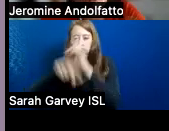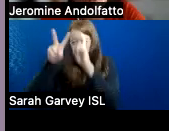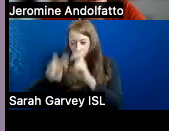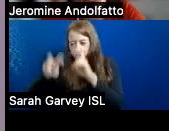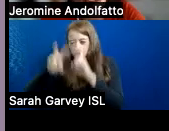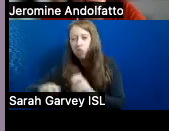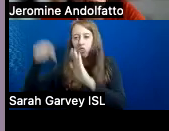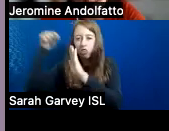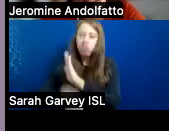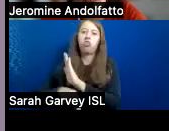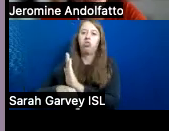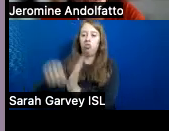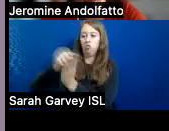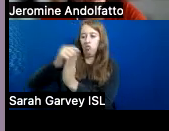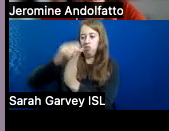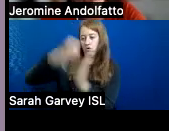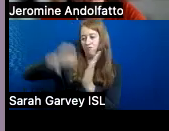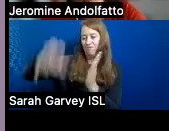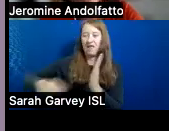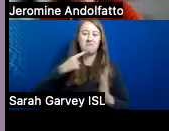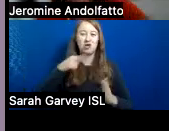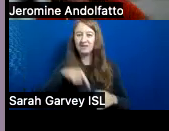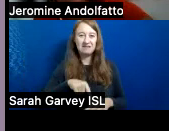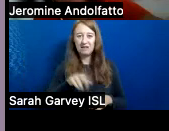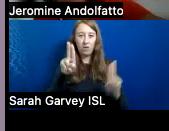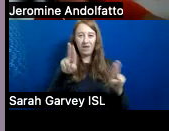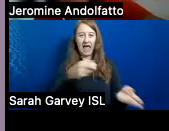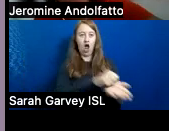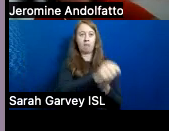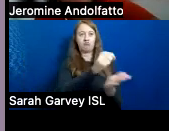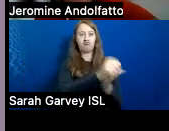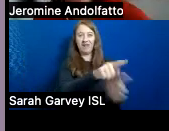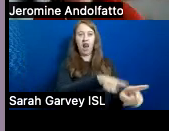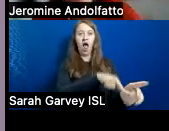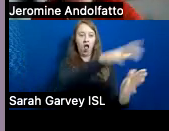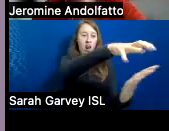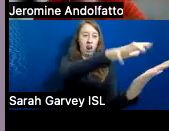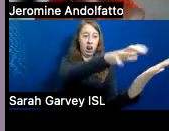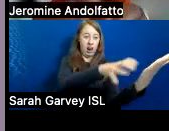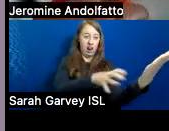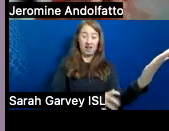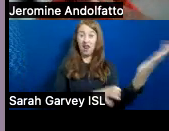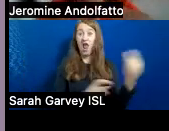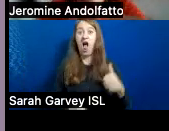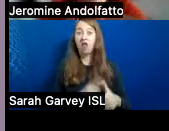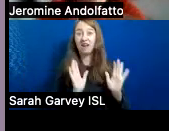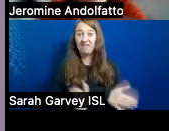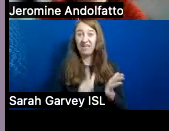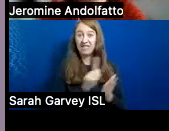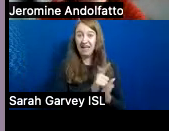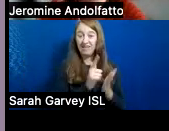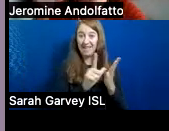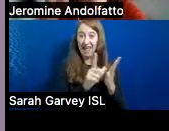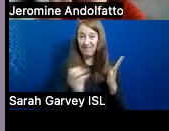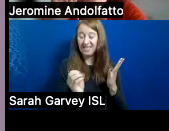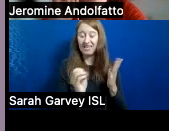Well, we had a choice to make when printing, basically, and we couldn't print something too long. The print is already about 70 pages. But basically, on the online version,